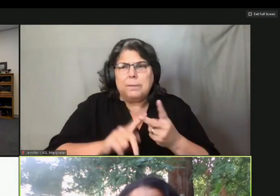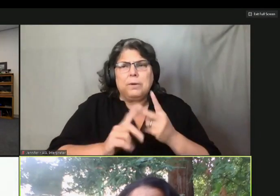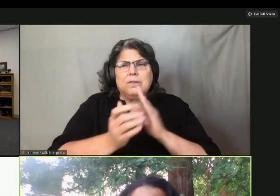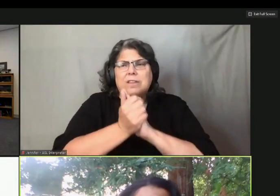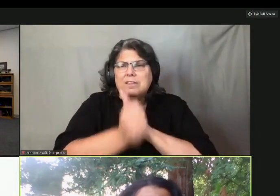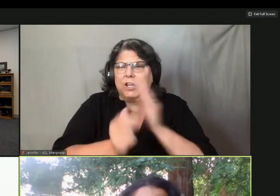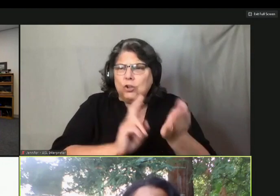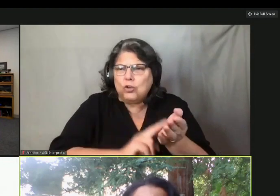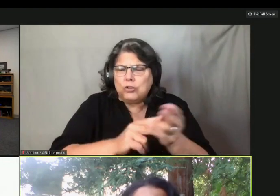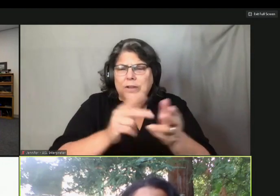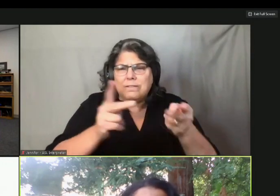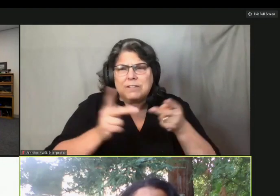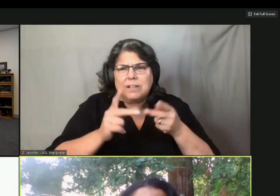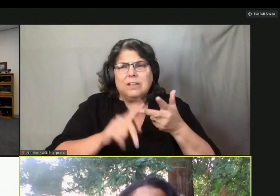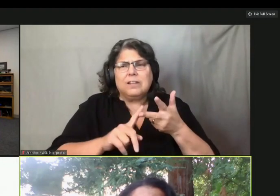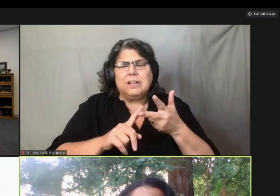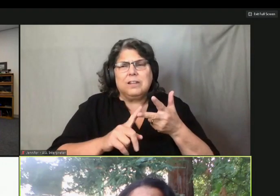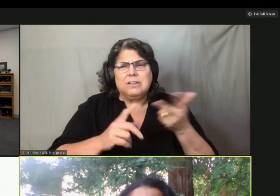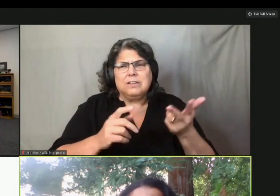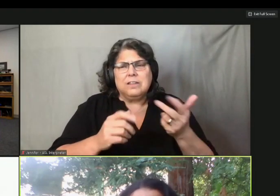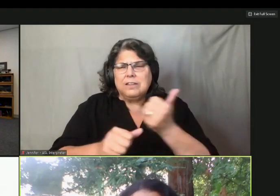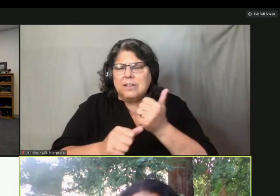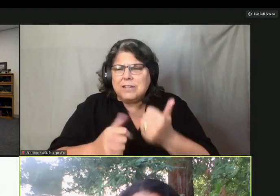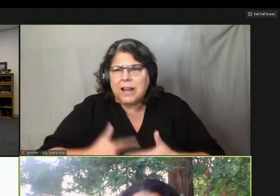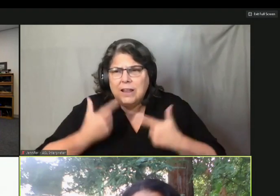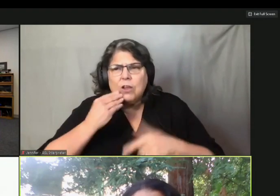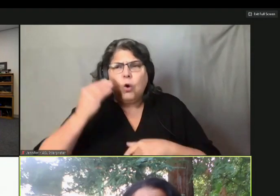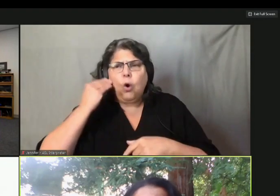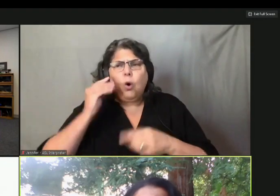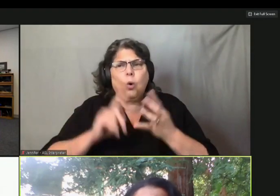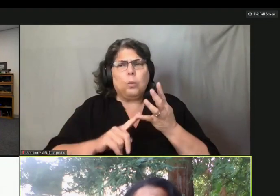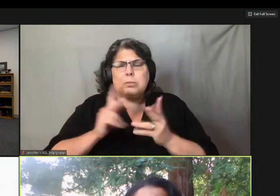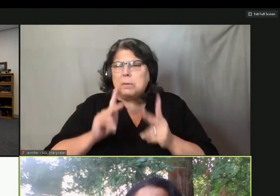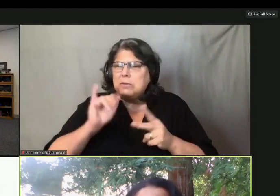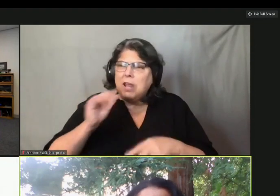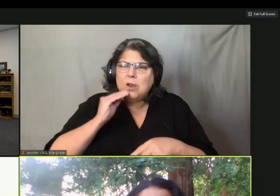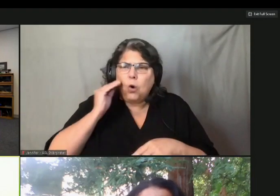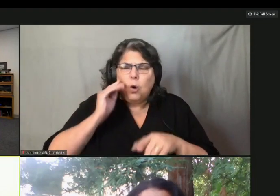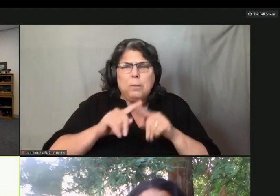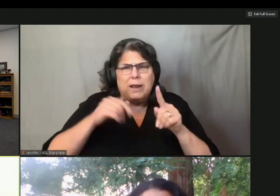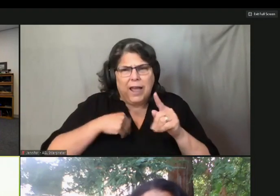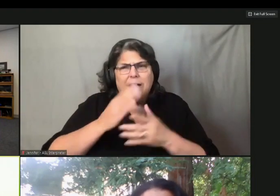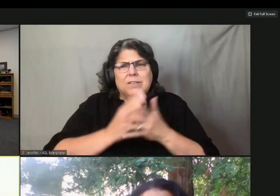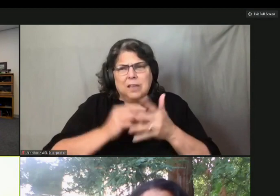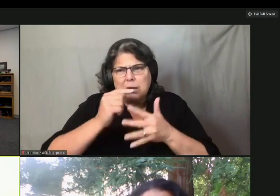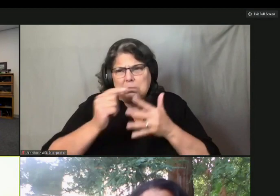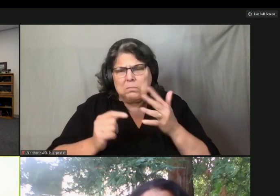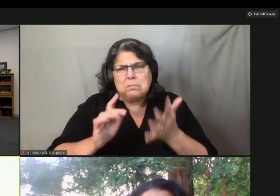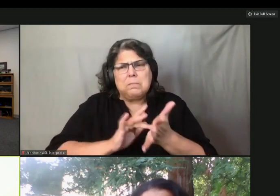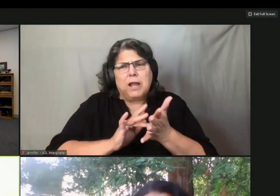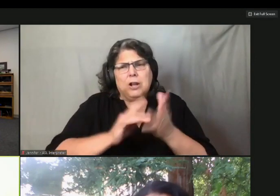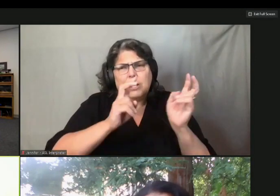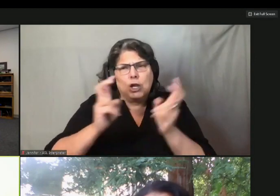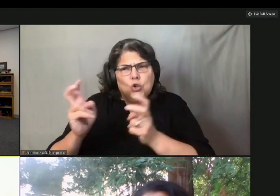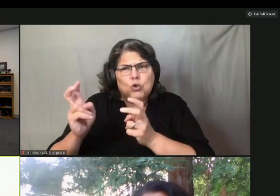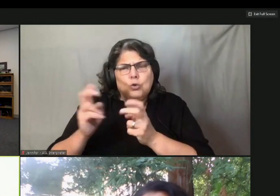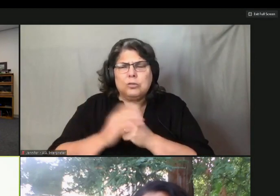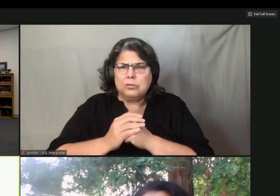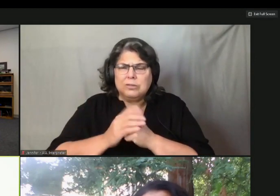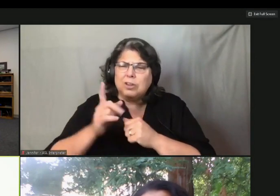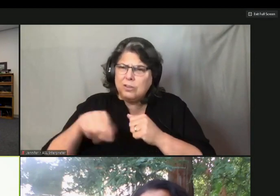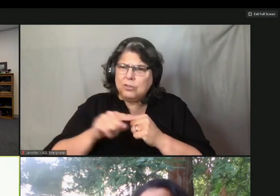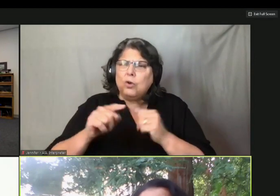care facilities, even at home, or the people with underlying medical conditions that are really having the worst outcomes.